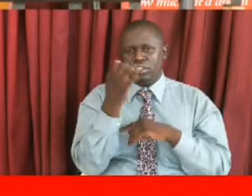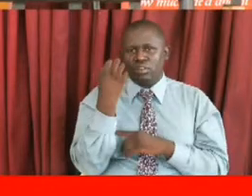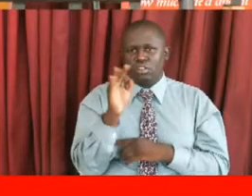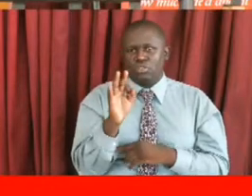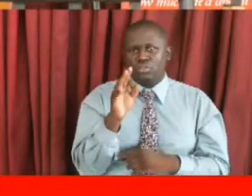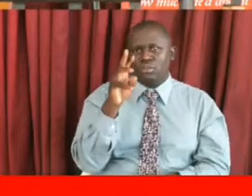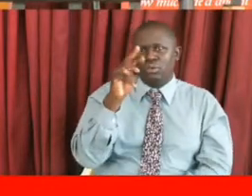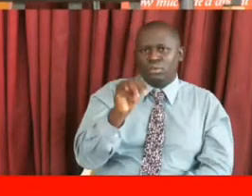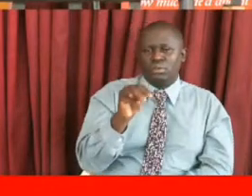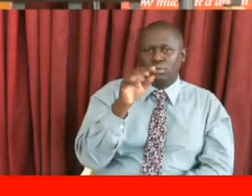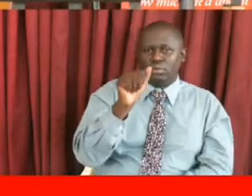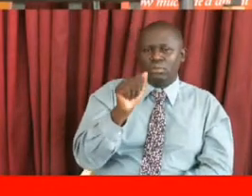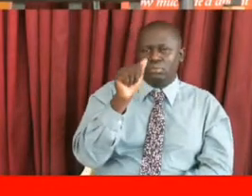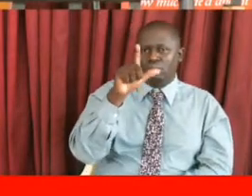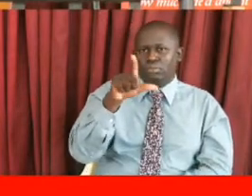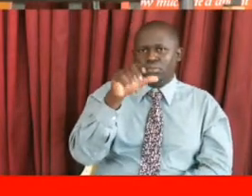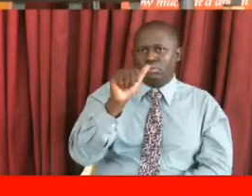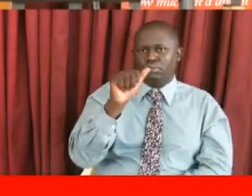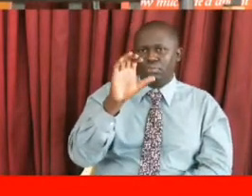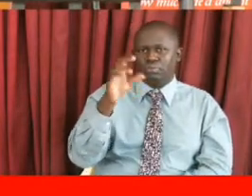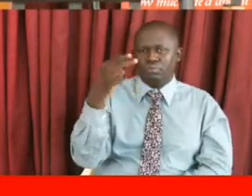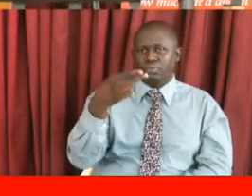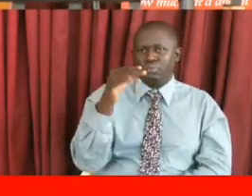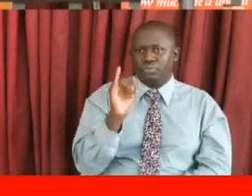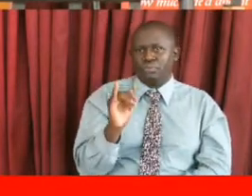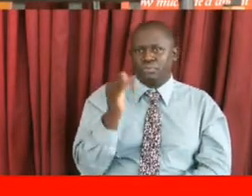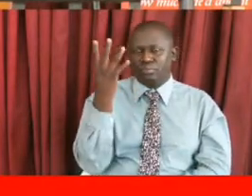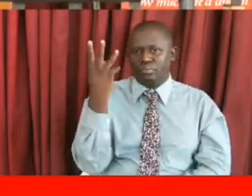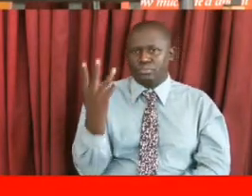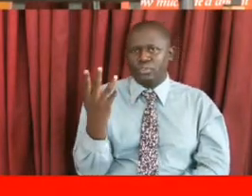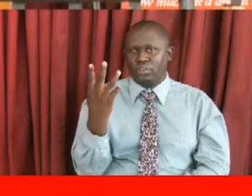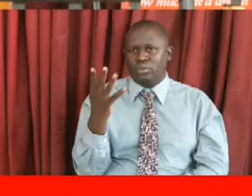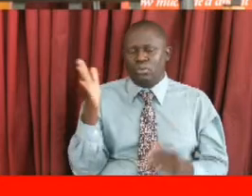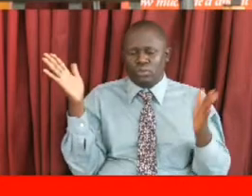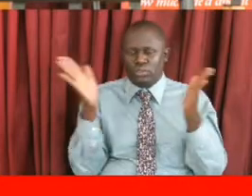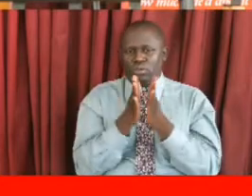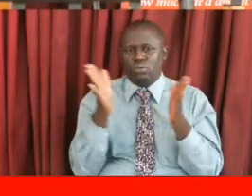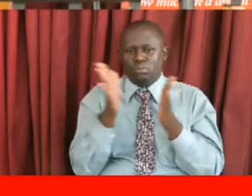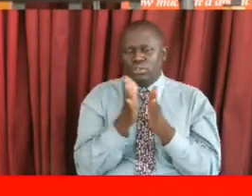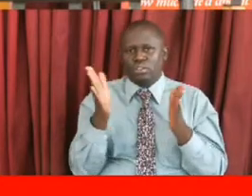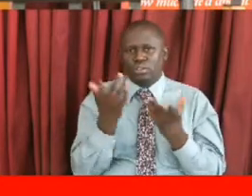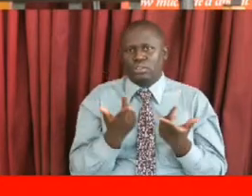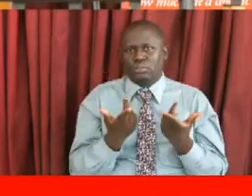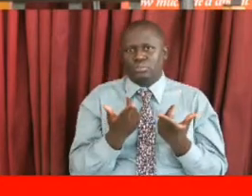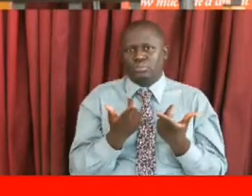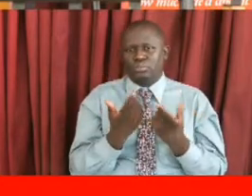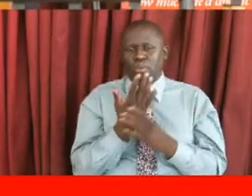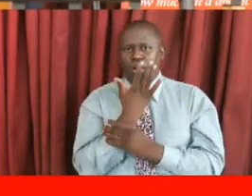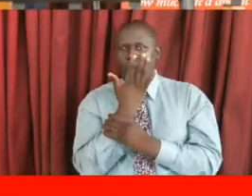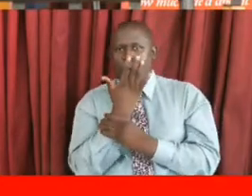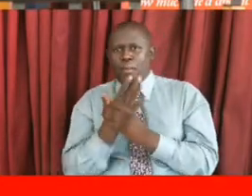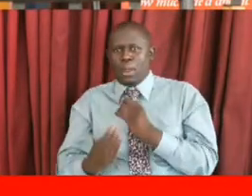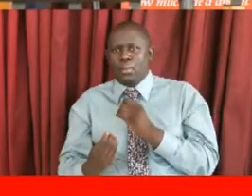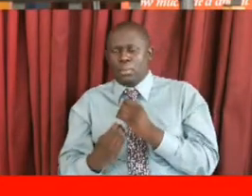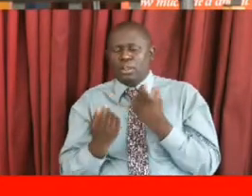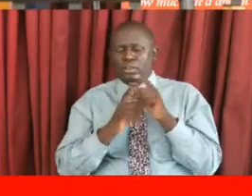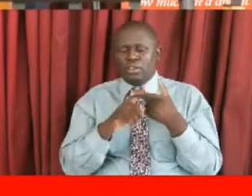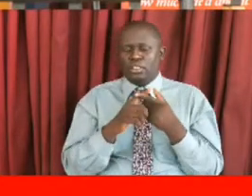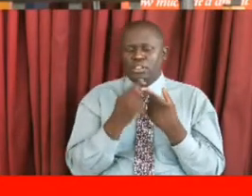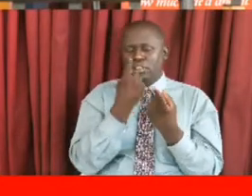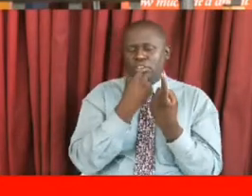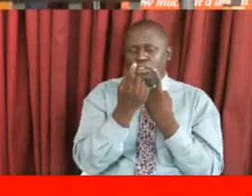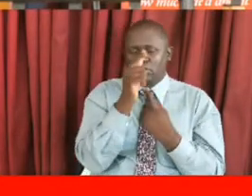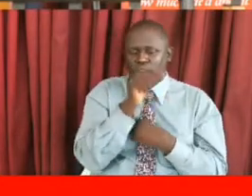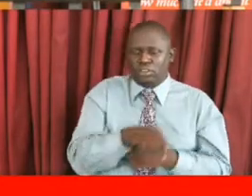4 was about to fade out he told us